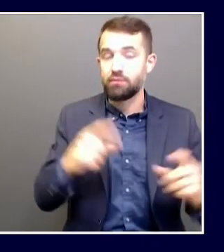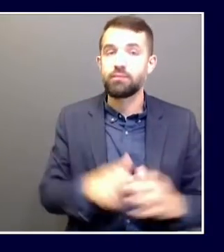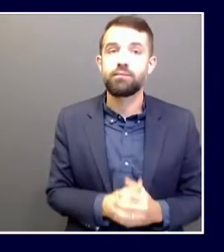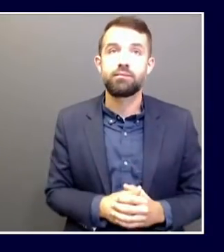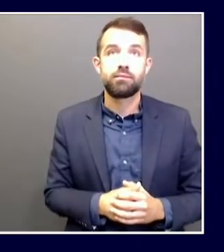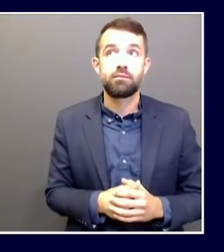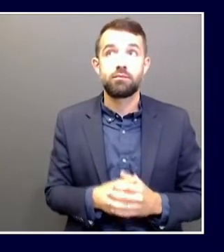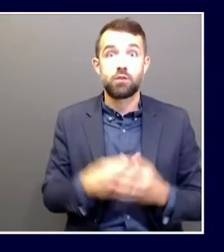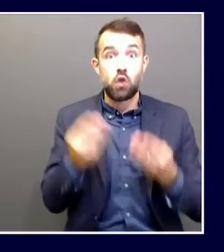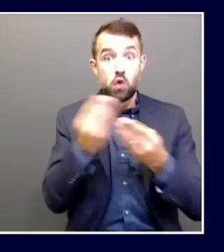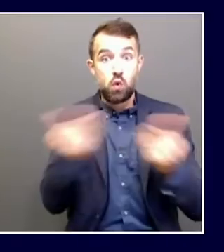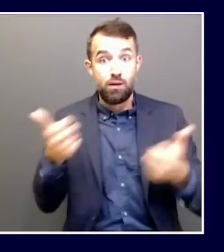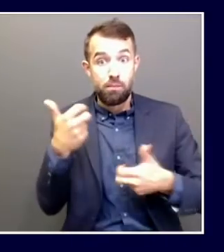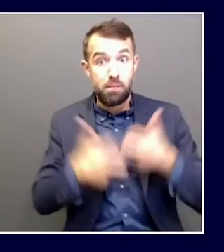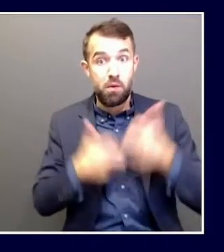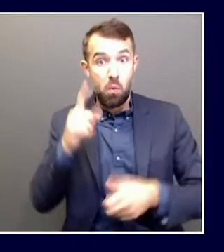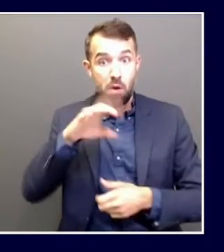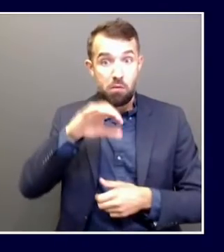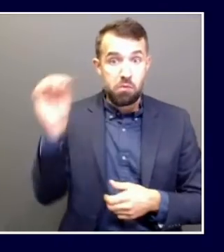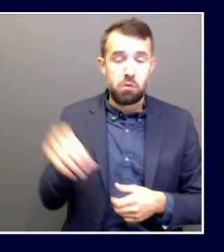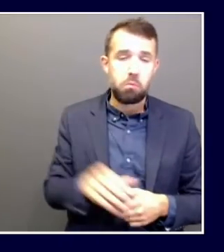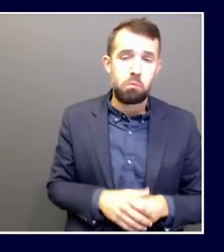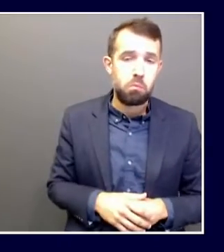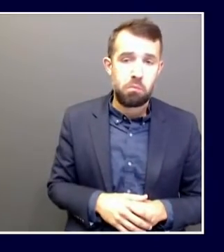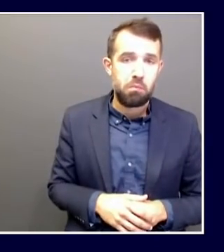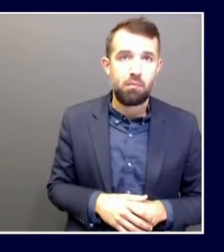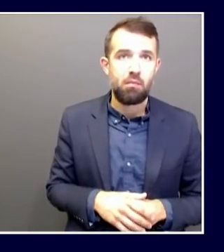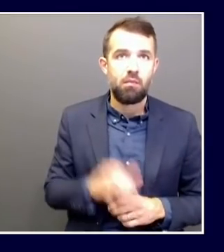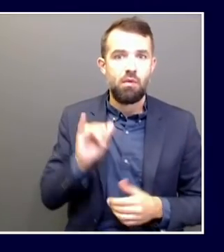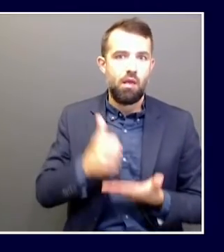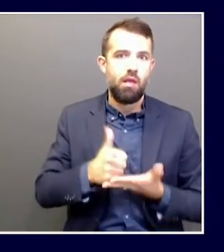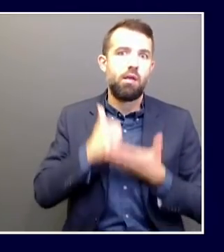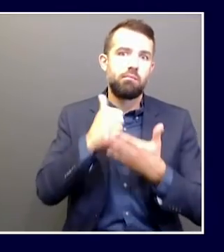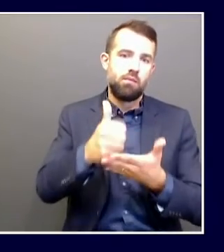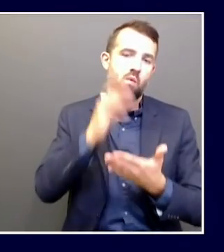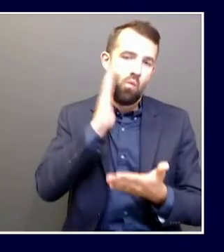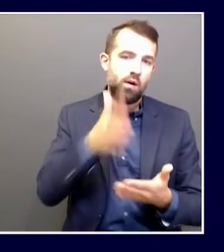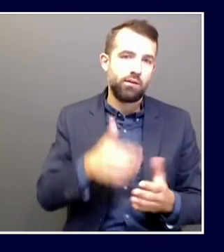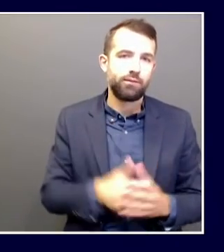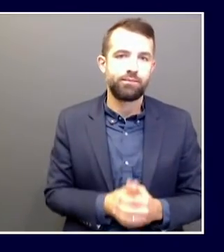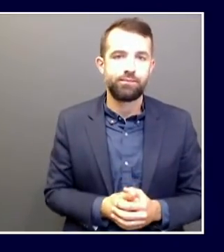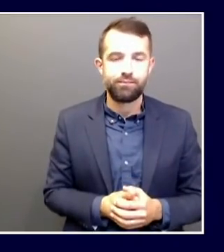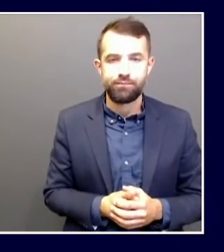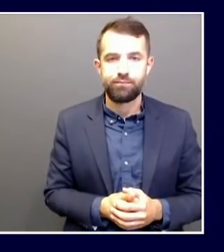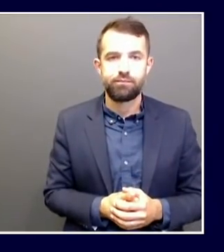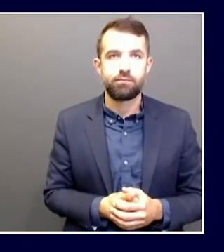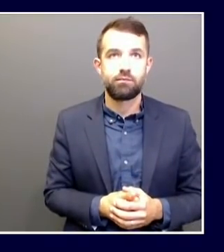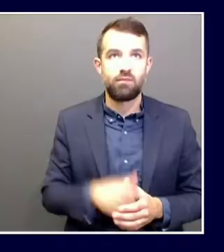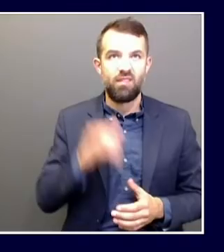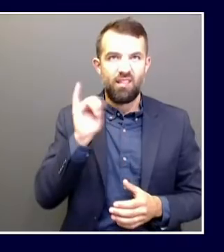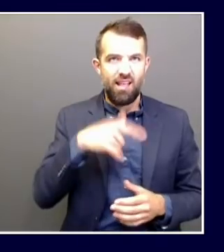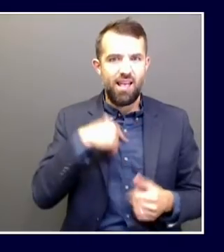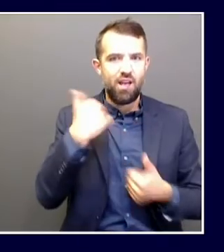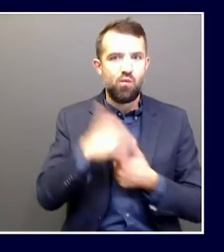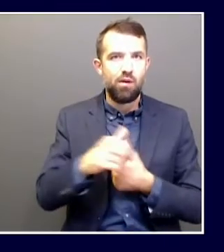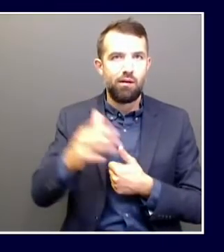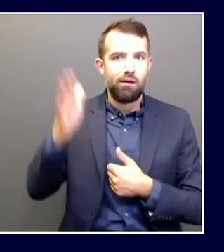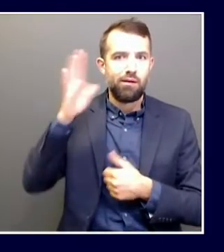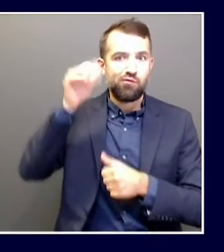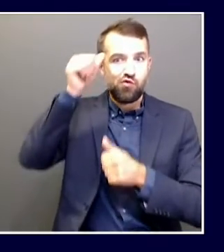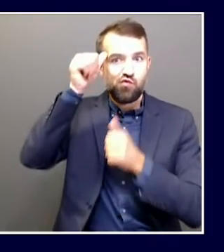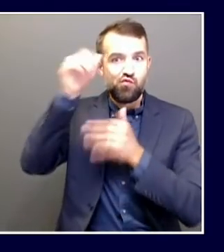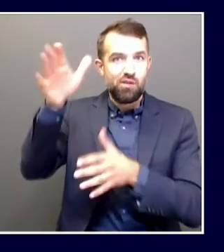it could add to some of the information that's out there. Yeah, I mean, I remember bugging my grandparents to stop smoking, and they did.